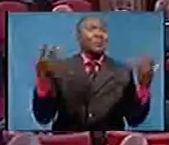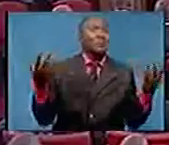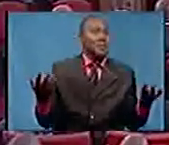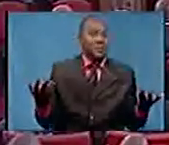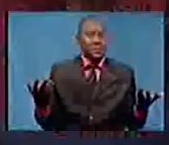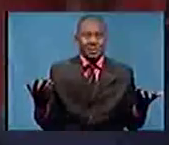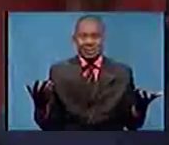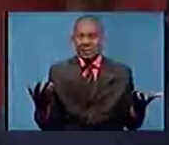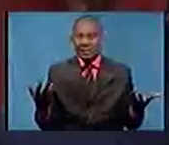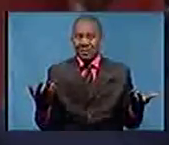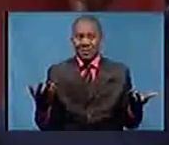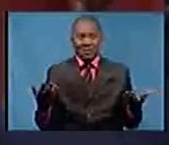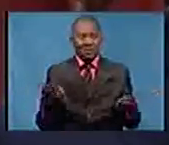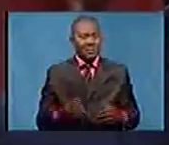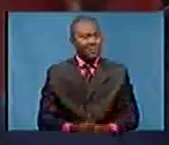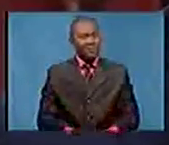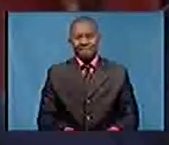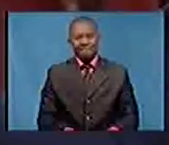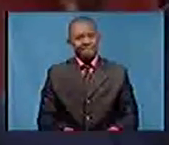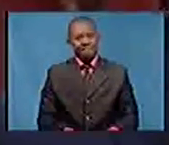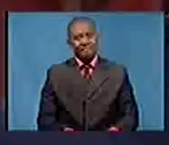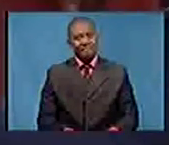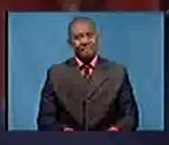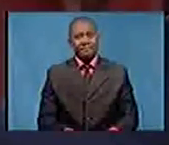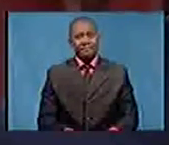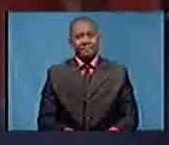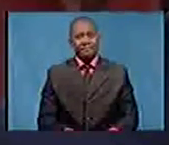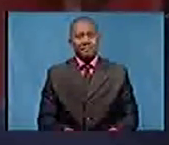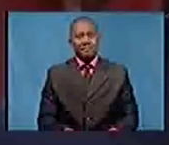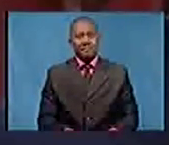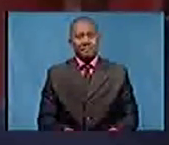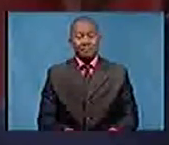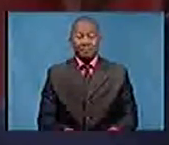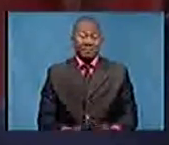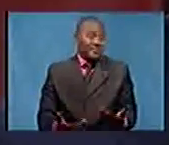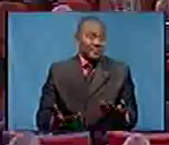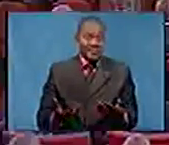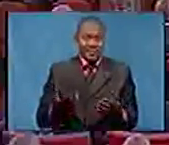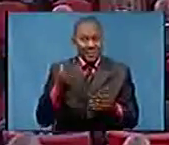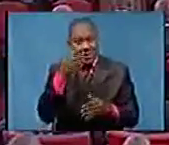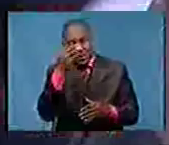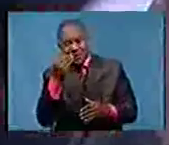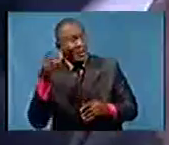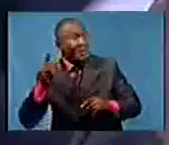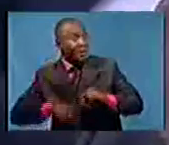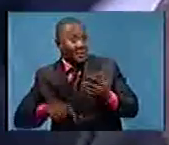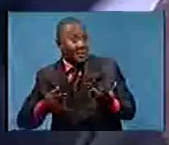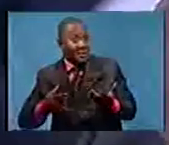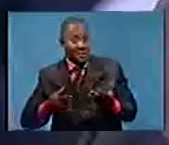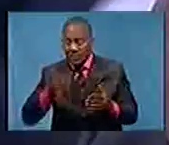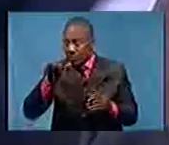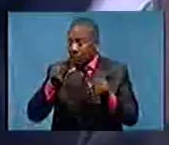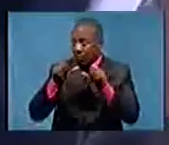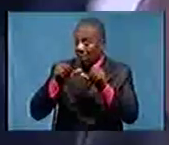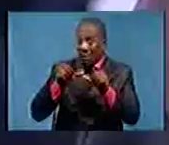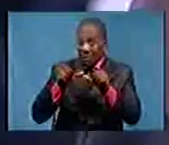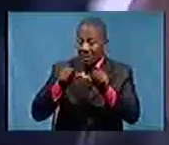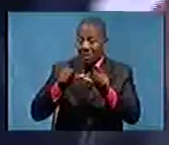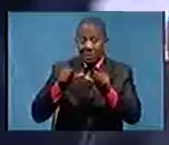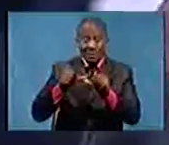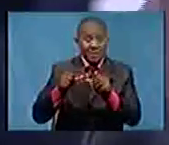running away, or, you know, worrying, having sleepless nights. These things go on,